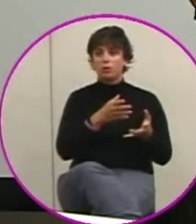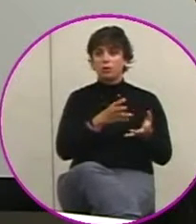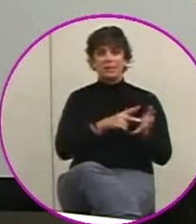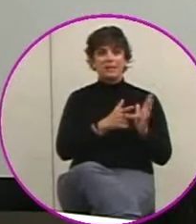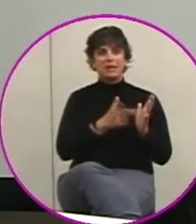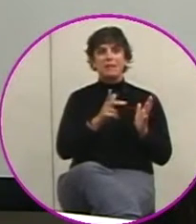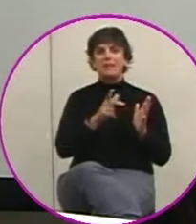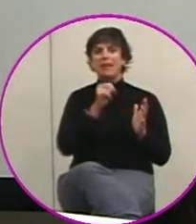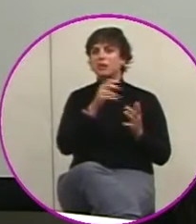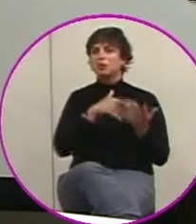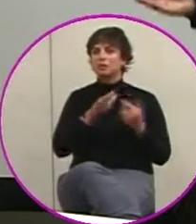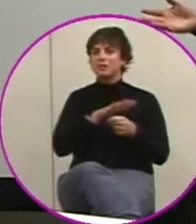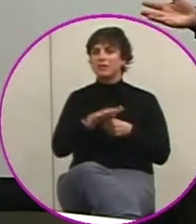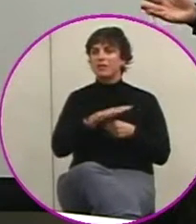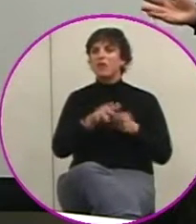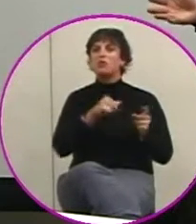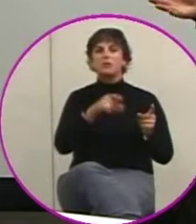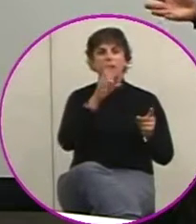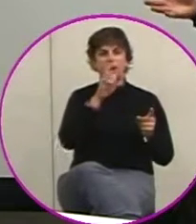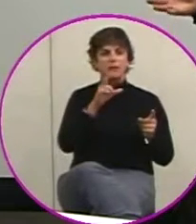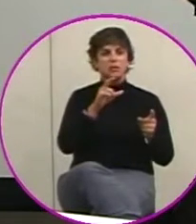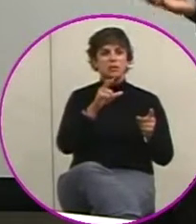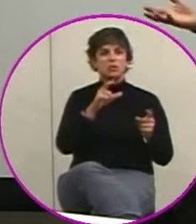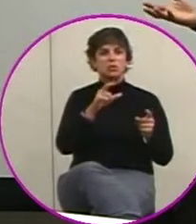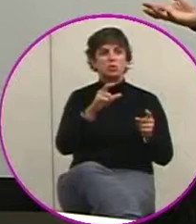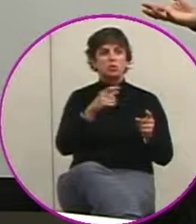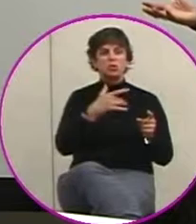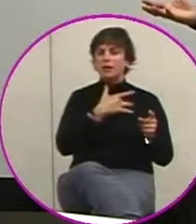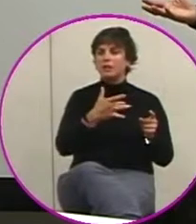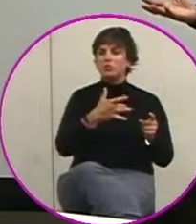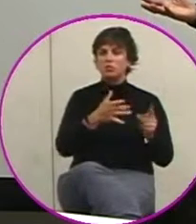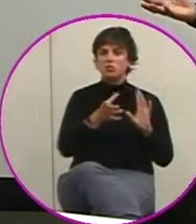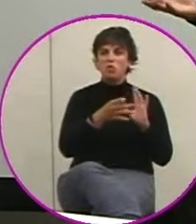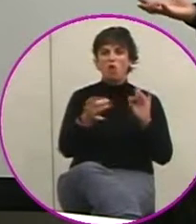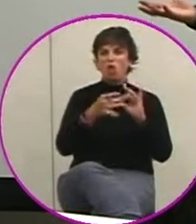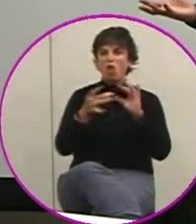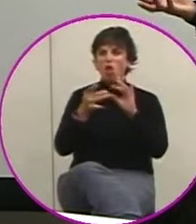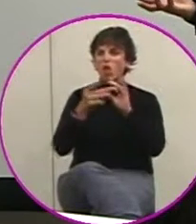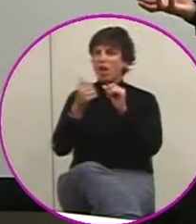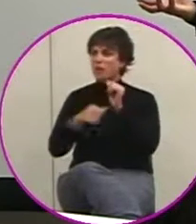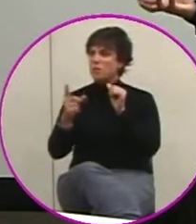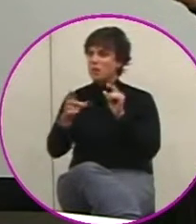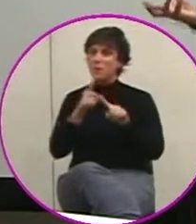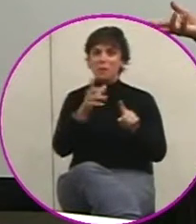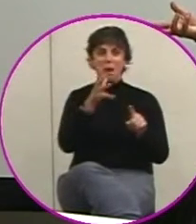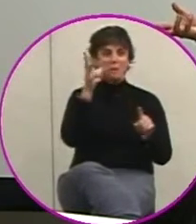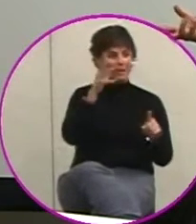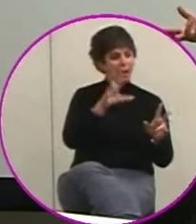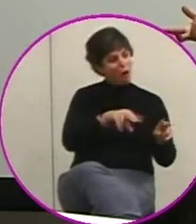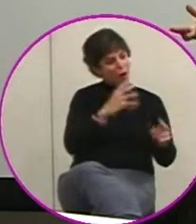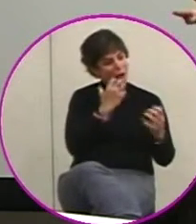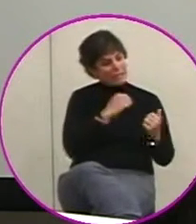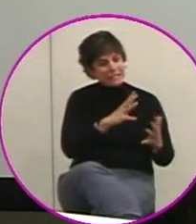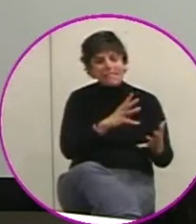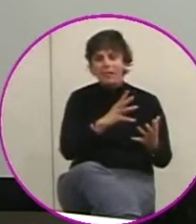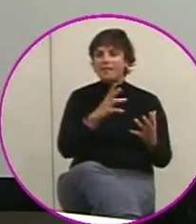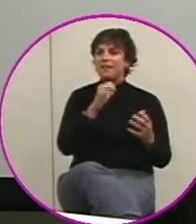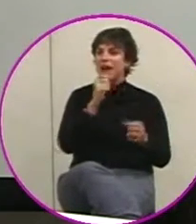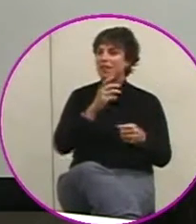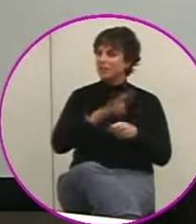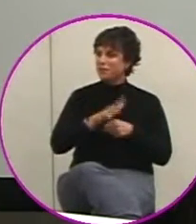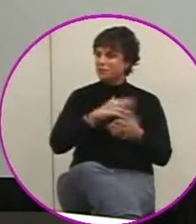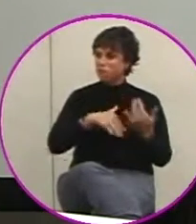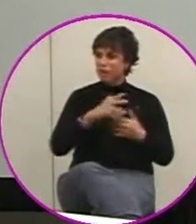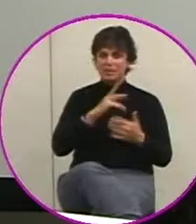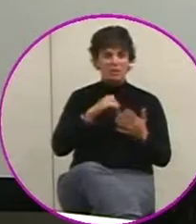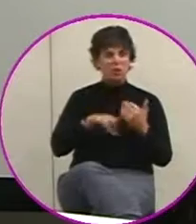under-socialized. These are the kids that go around and trash everybody, but mom and dad love them. Have you seen kids like this that are under-socialized and they will go in and